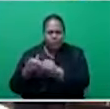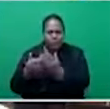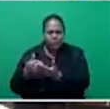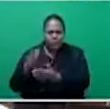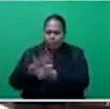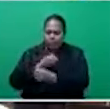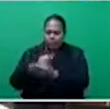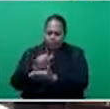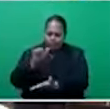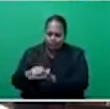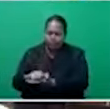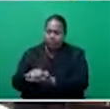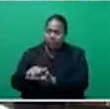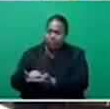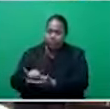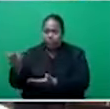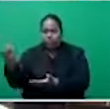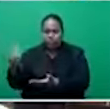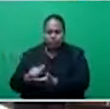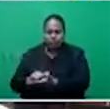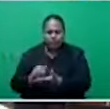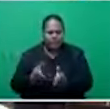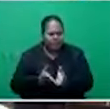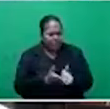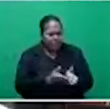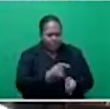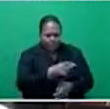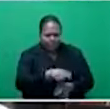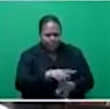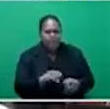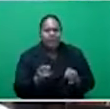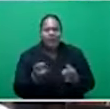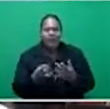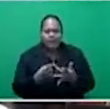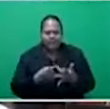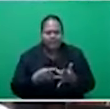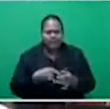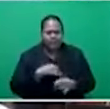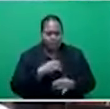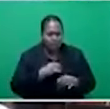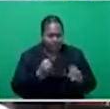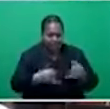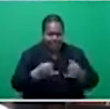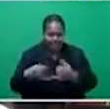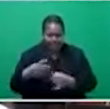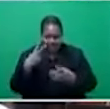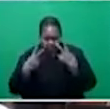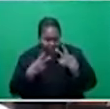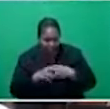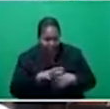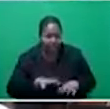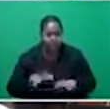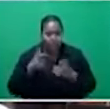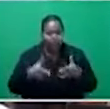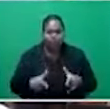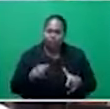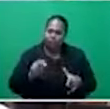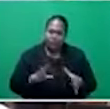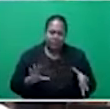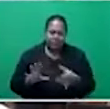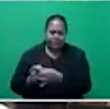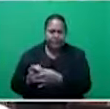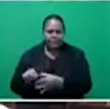returning Fijian, freight shipper and inter-island travellers see the very best for our country represented at our airports. One of the mandates we have is that Fiji Airways, which